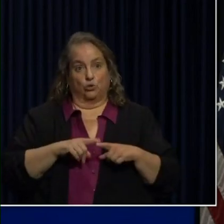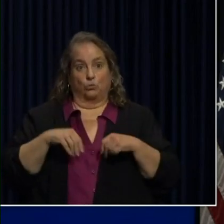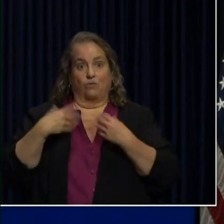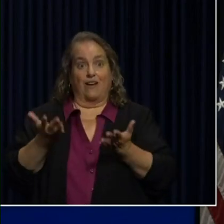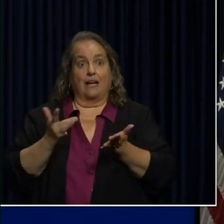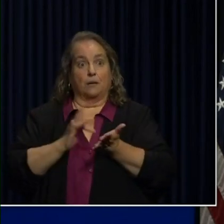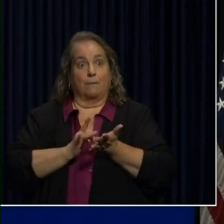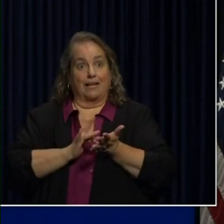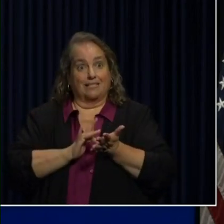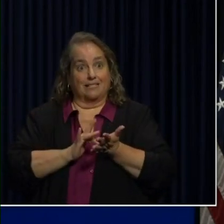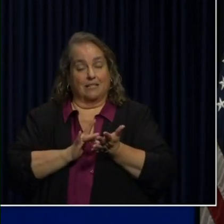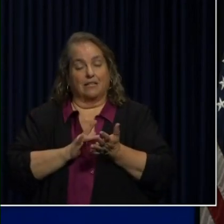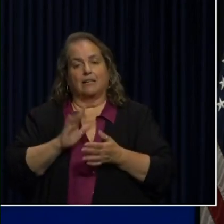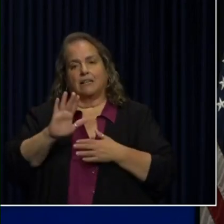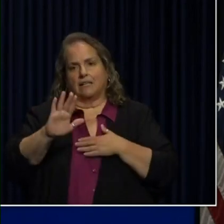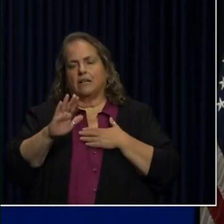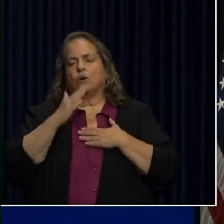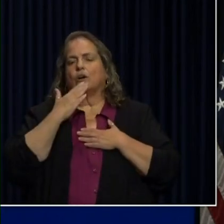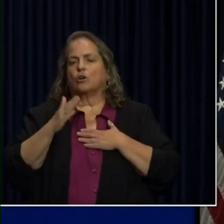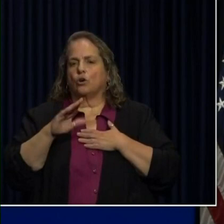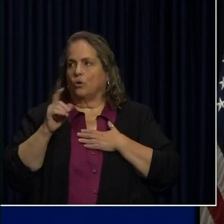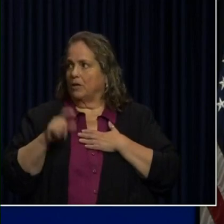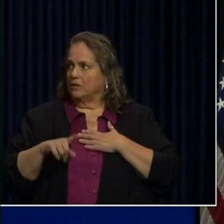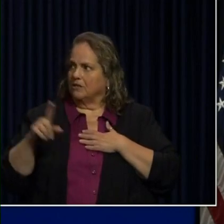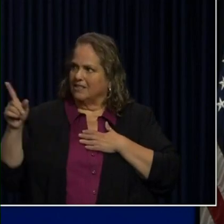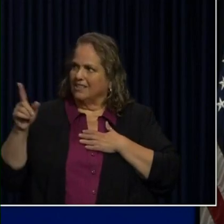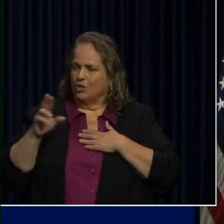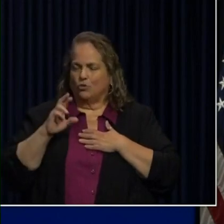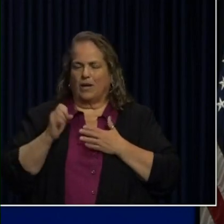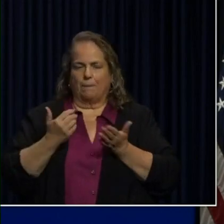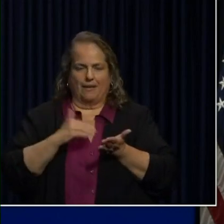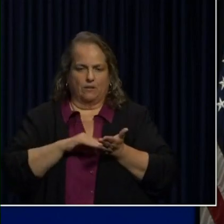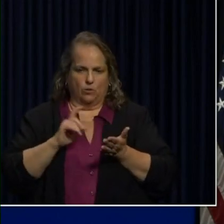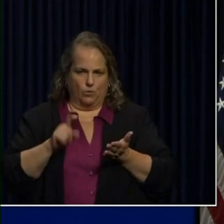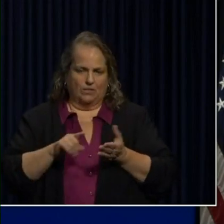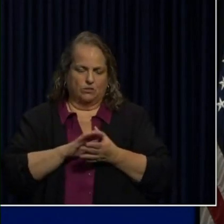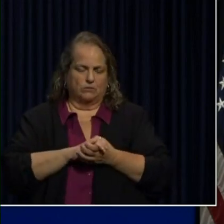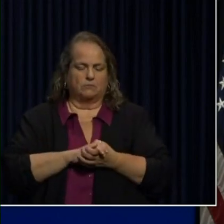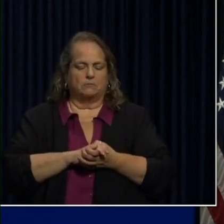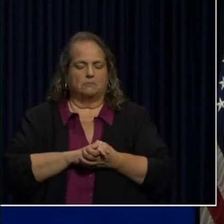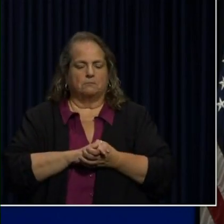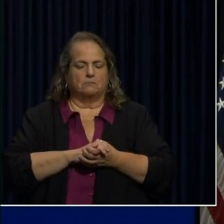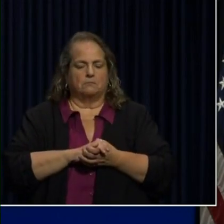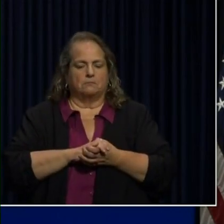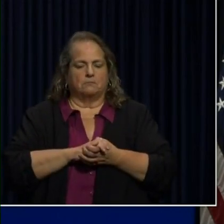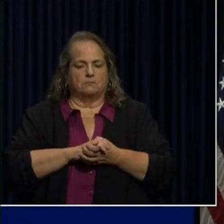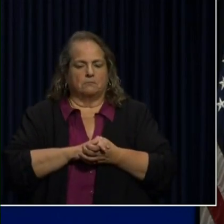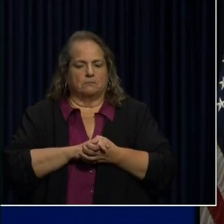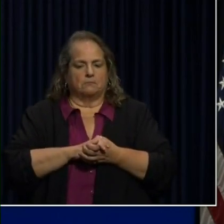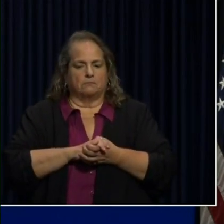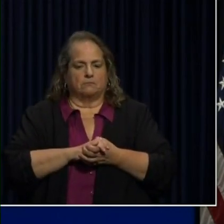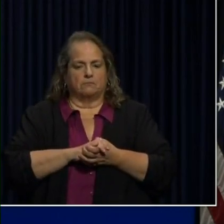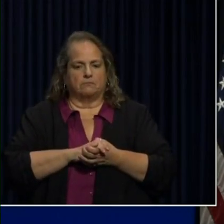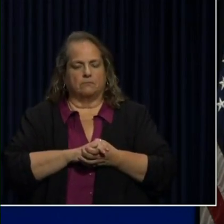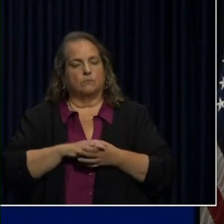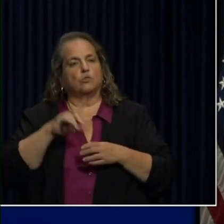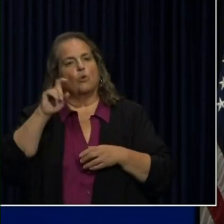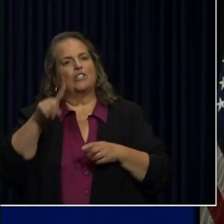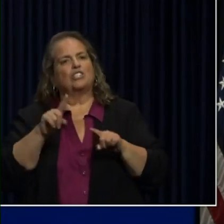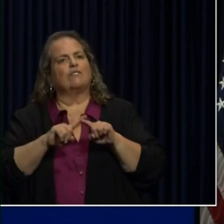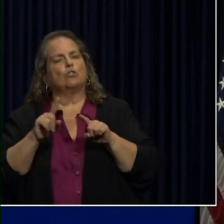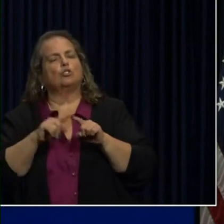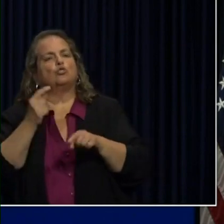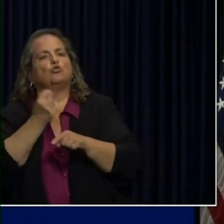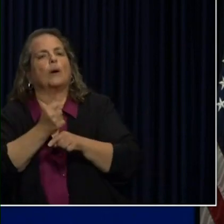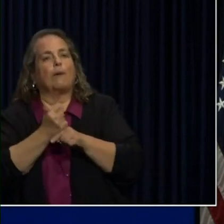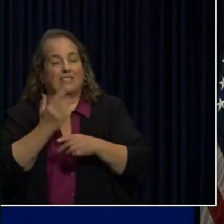I'm grateful for that question. So I think one of the things. Can you repeat it? Oh, yes, I apologize. The question is about various treatments. There was enthusiasm, and the